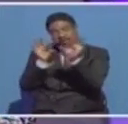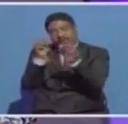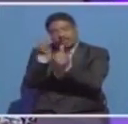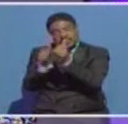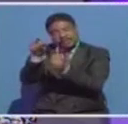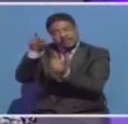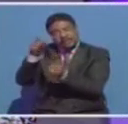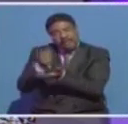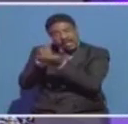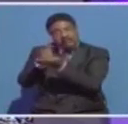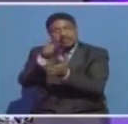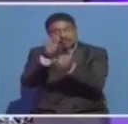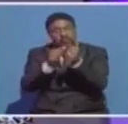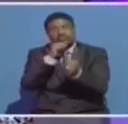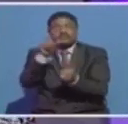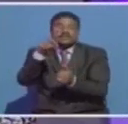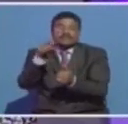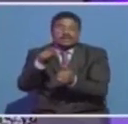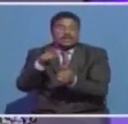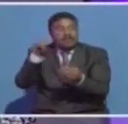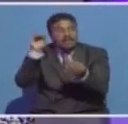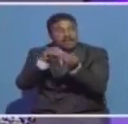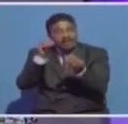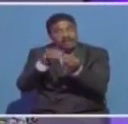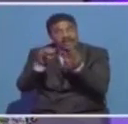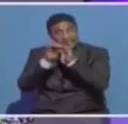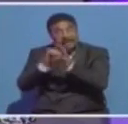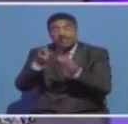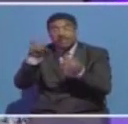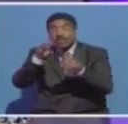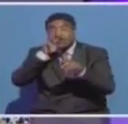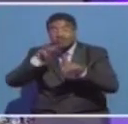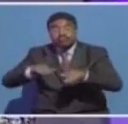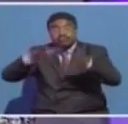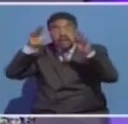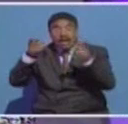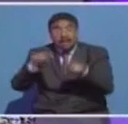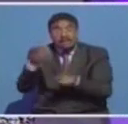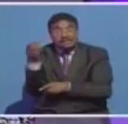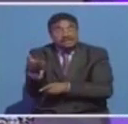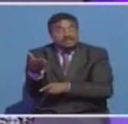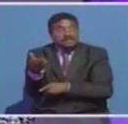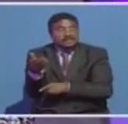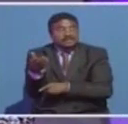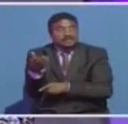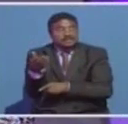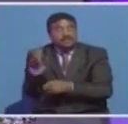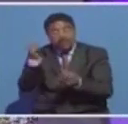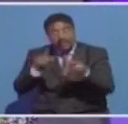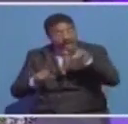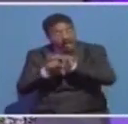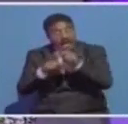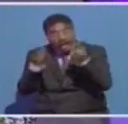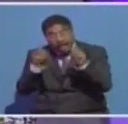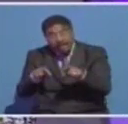qualifies. Most commonly is the flooding. You know, it's a general kind of incidence that has occurred, and